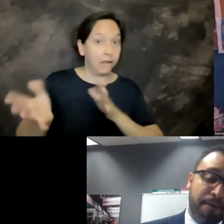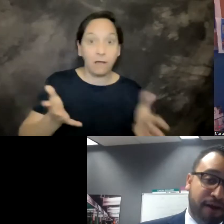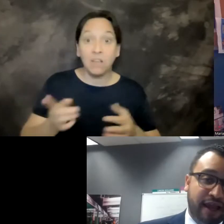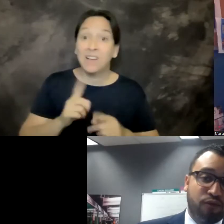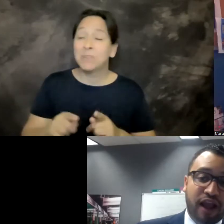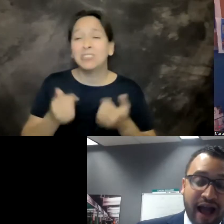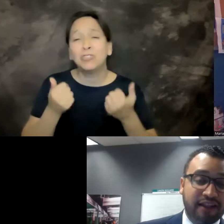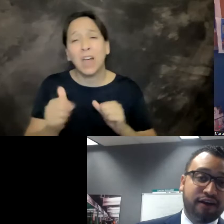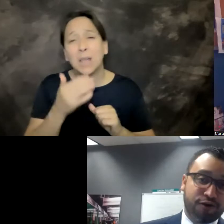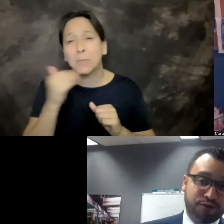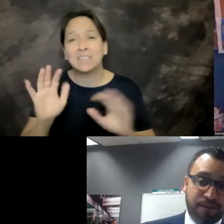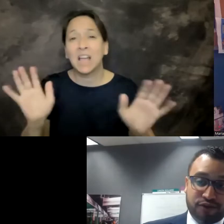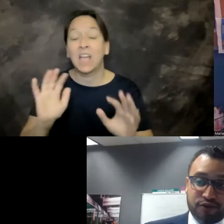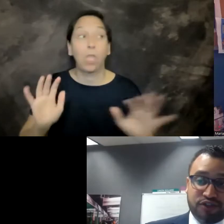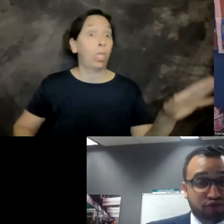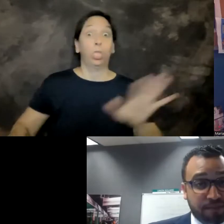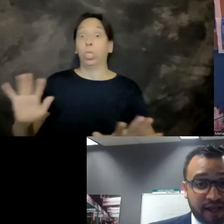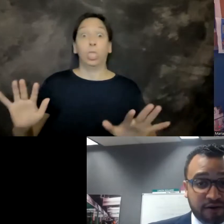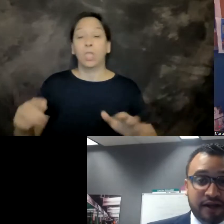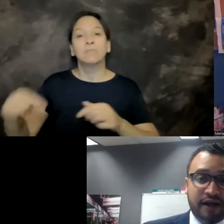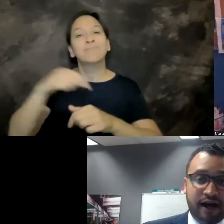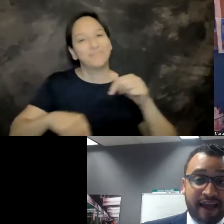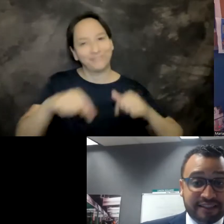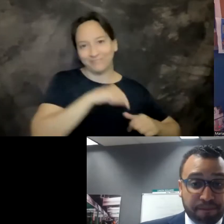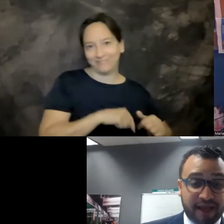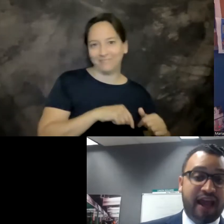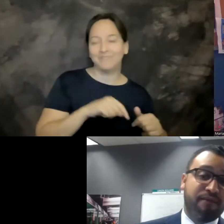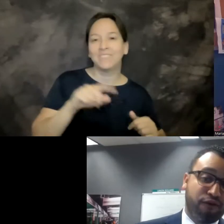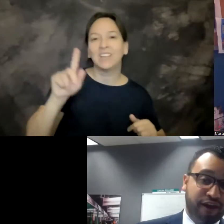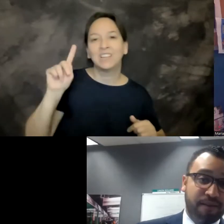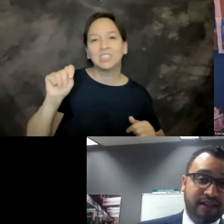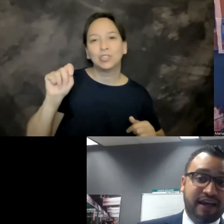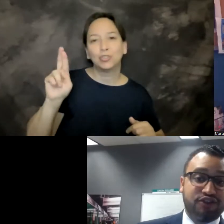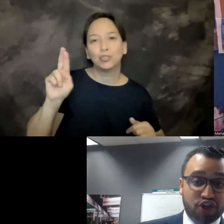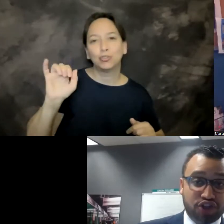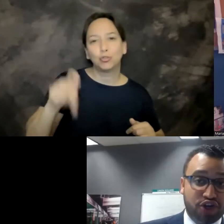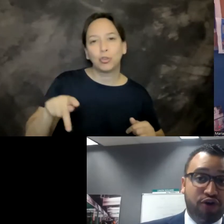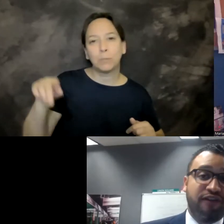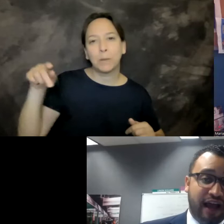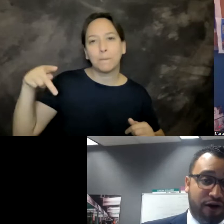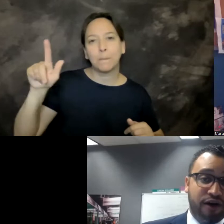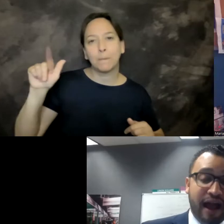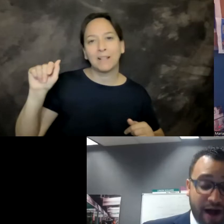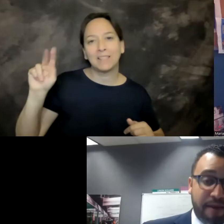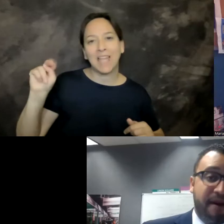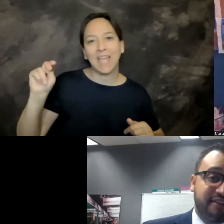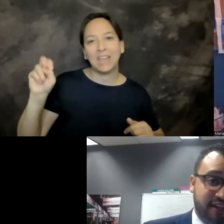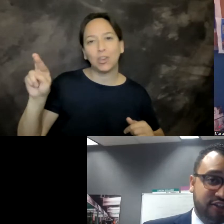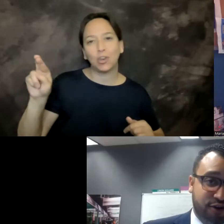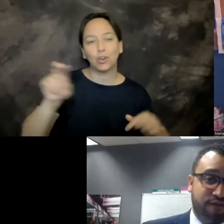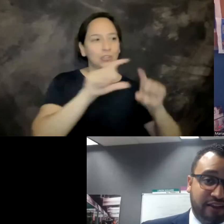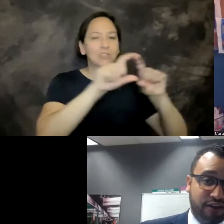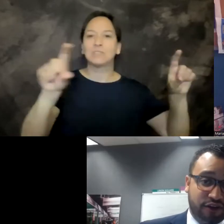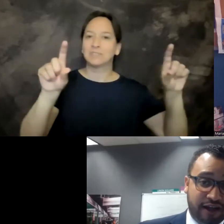that people can, we highly encourage people to use the trip planner and to plan ahead before they come into town, so to know that how they best